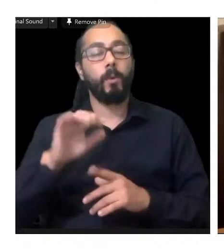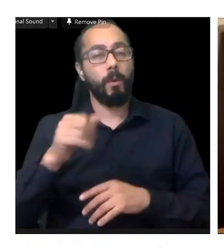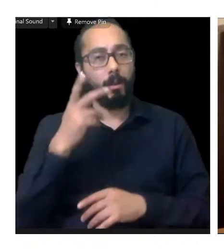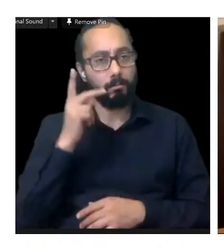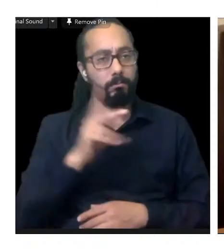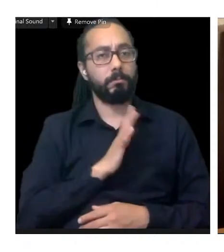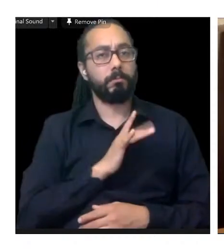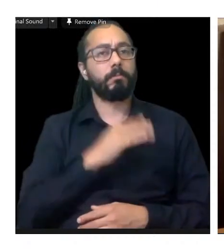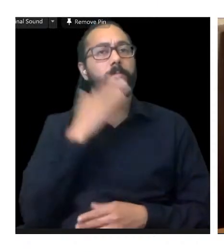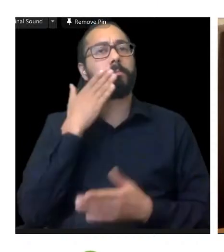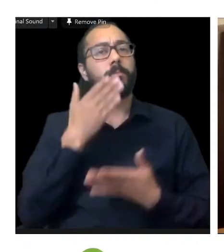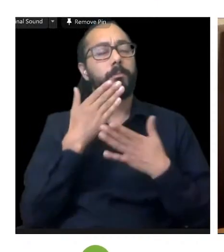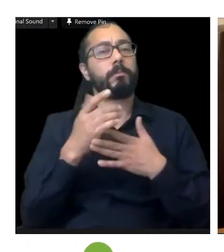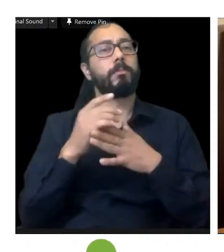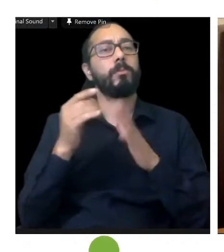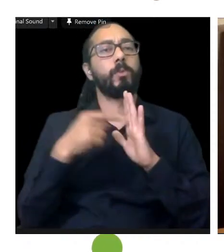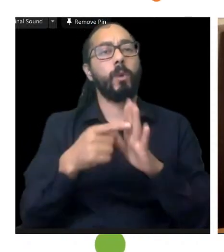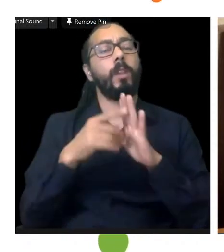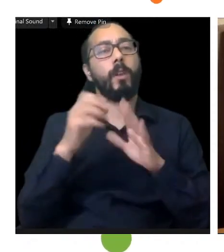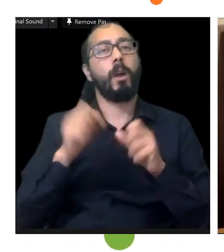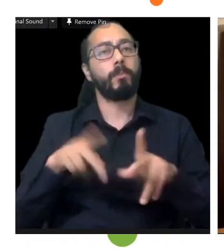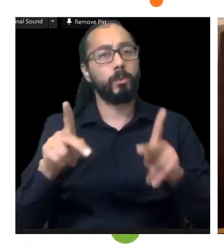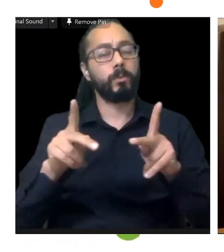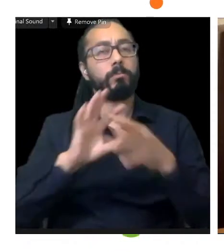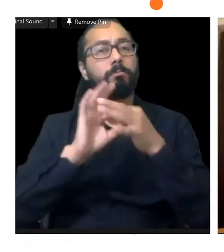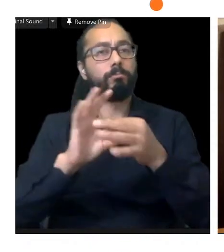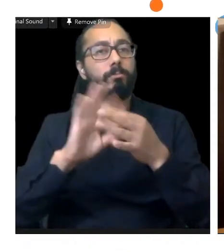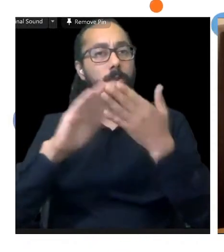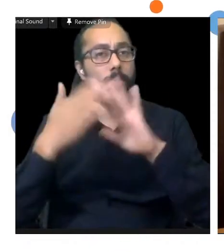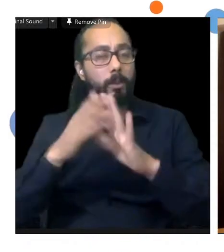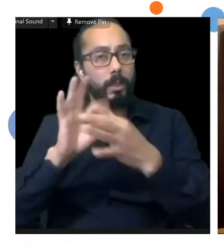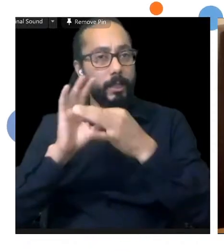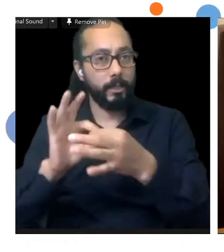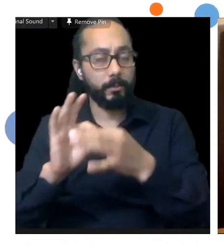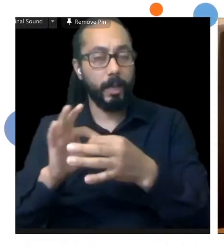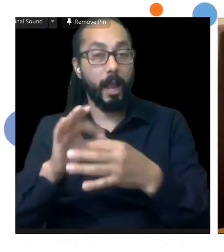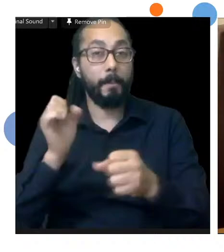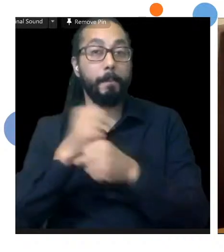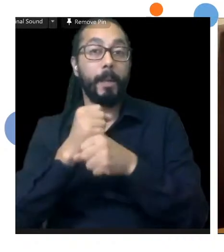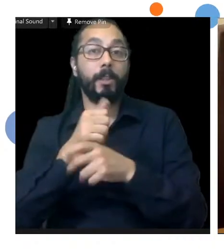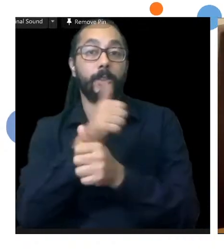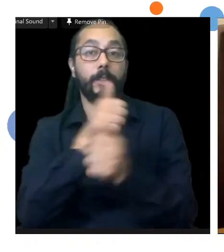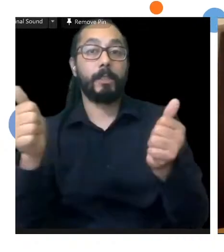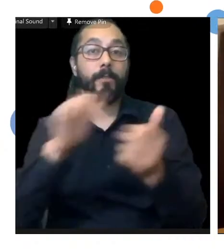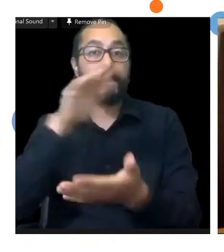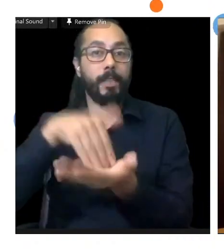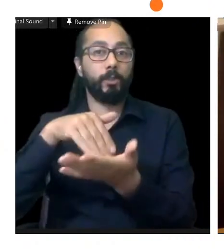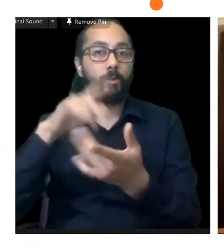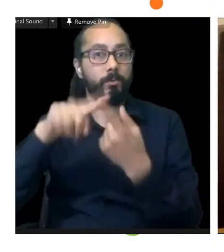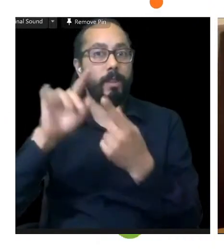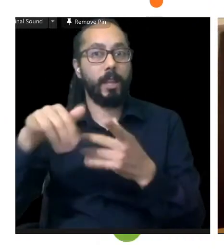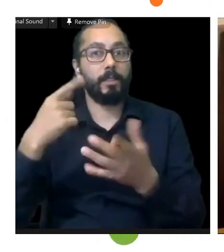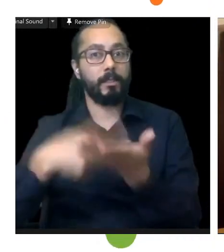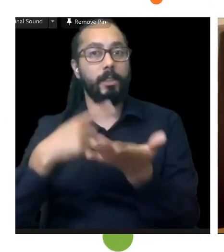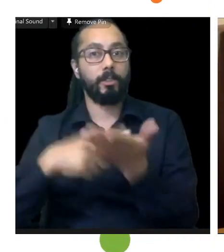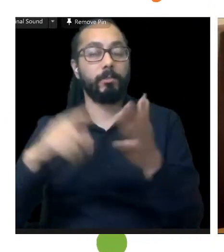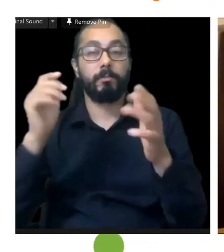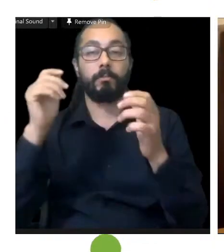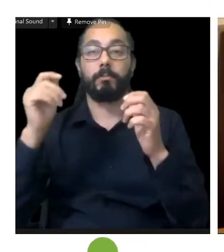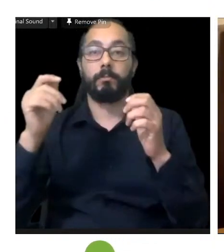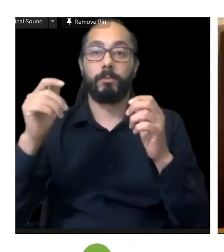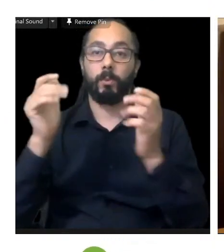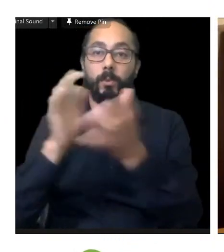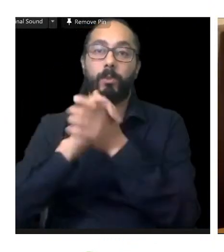leaning into relevance to community engagement and making yourselves really central to that conversation. So congratulations. I'm going to keep us moving through